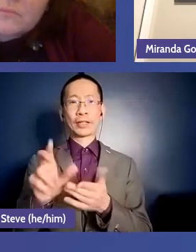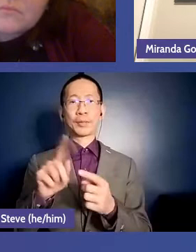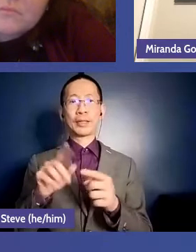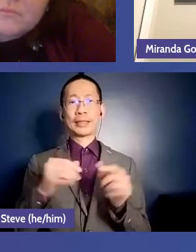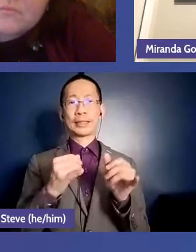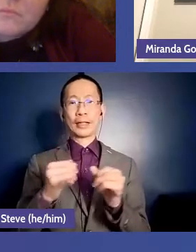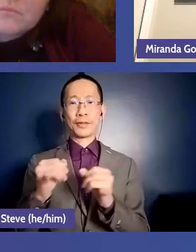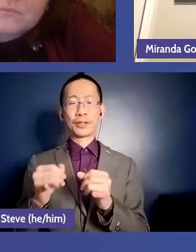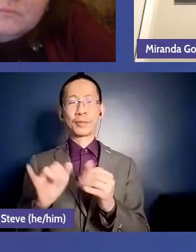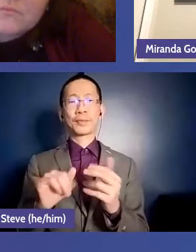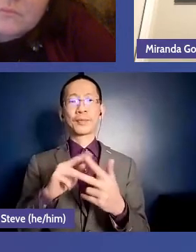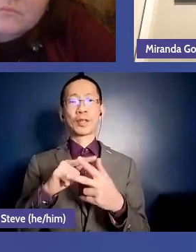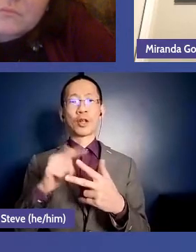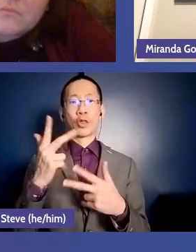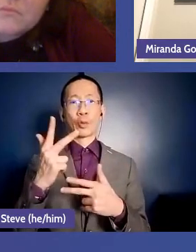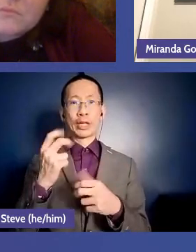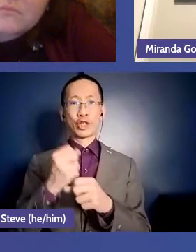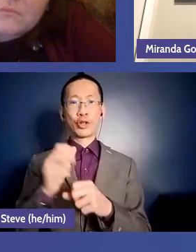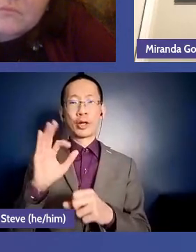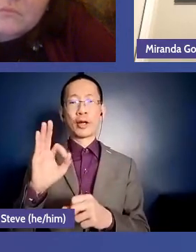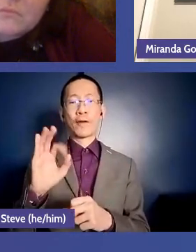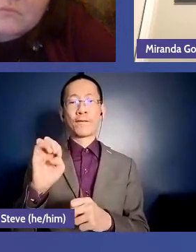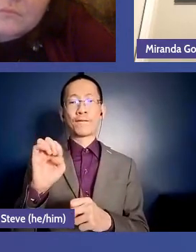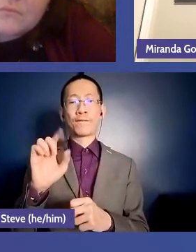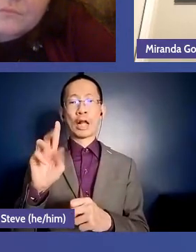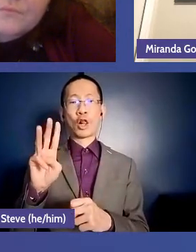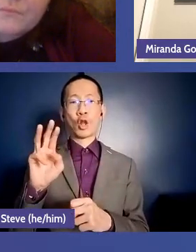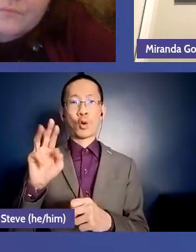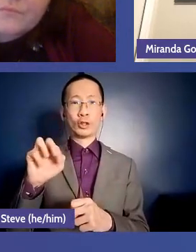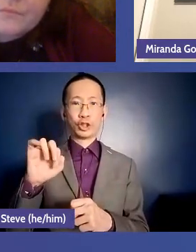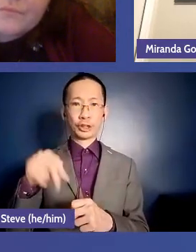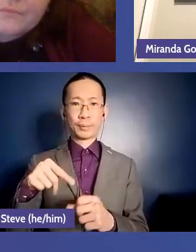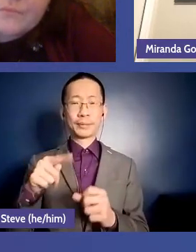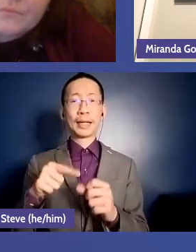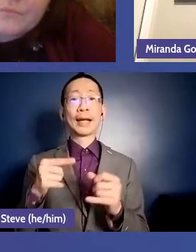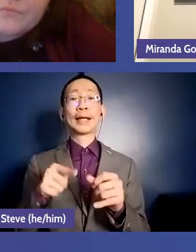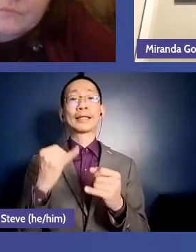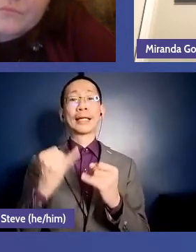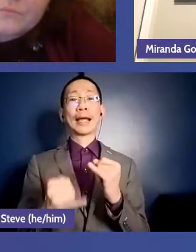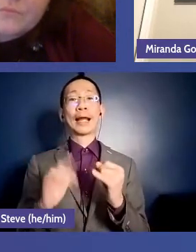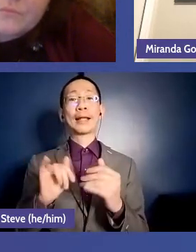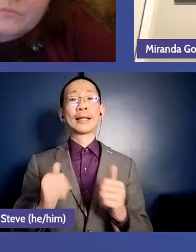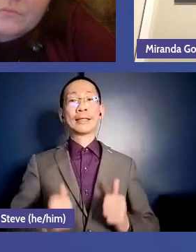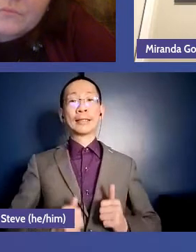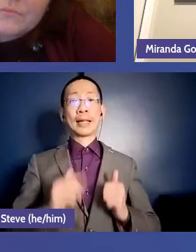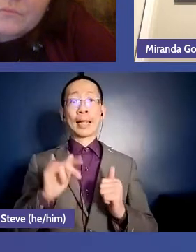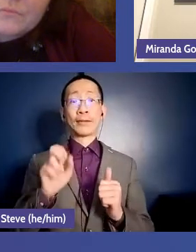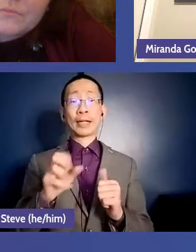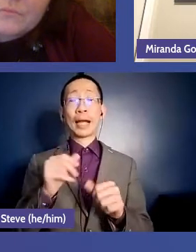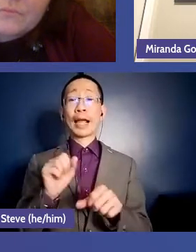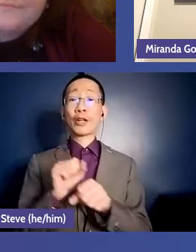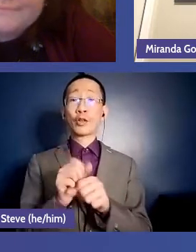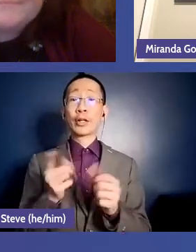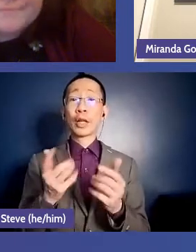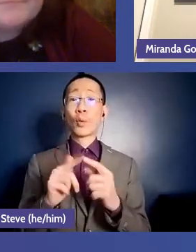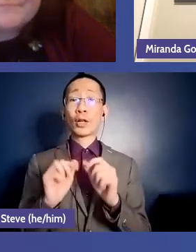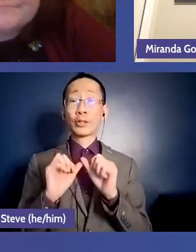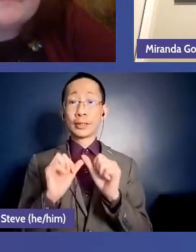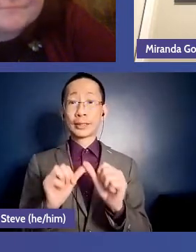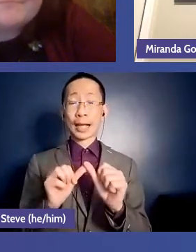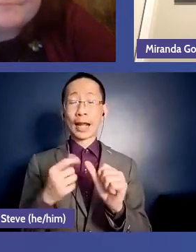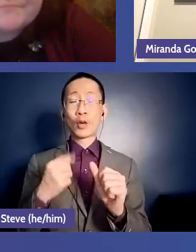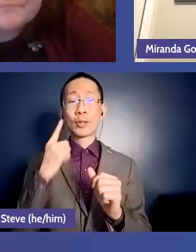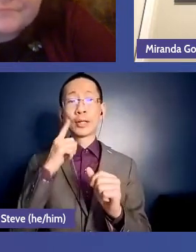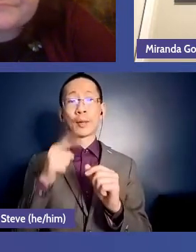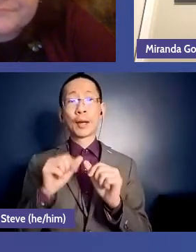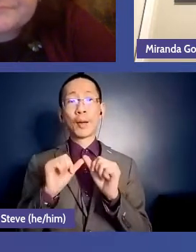So these are three-year fellowships, and the idea is by the end of it, it's a lifestyle and a career that they want to sustain, and we're looking at